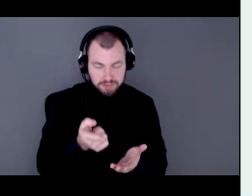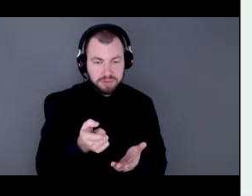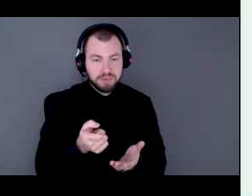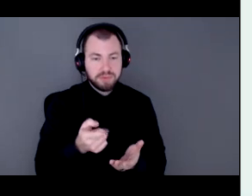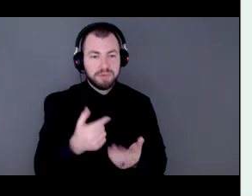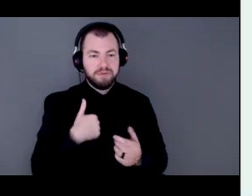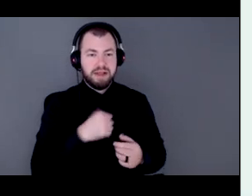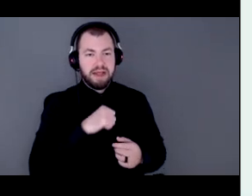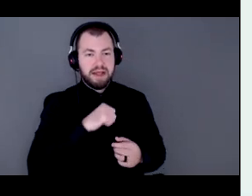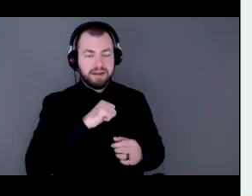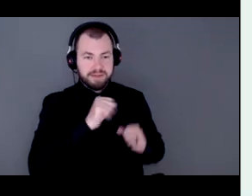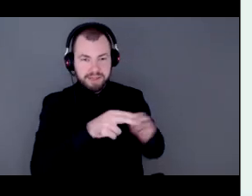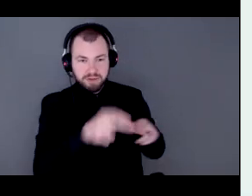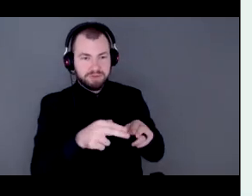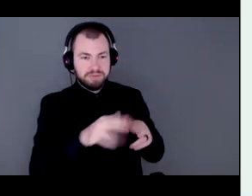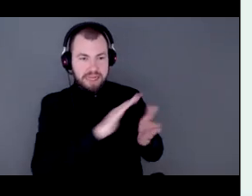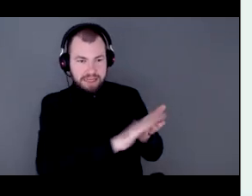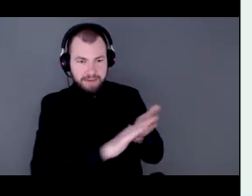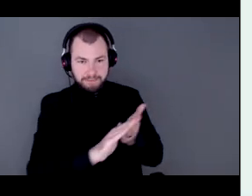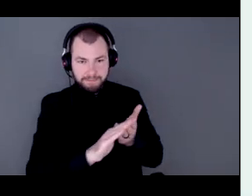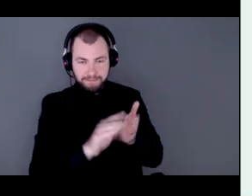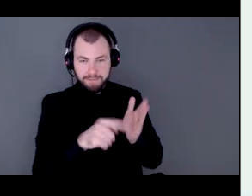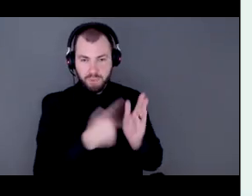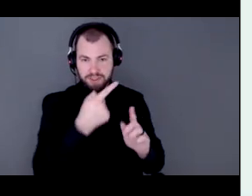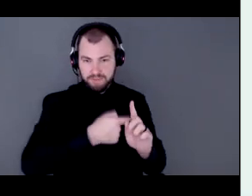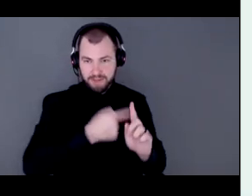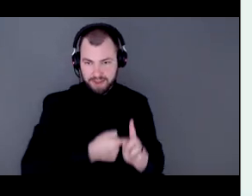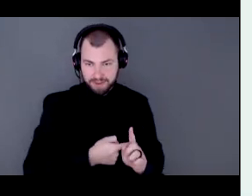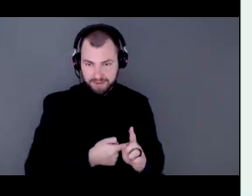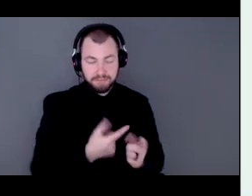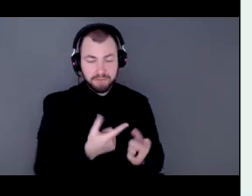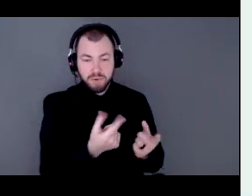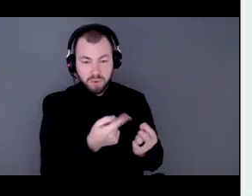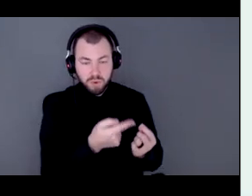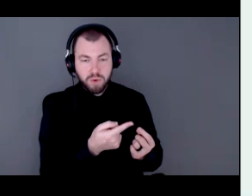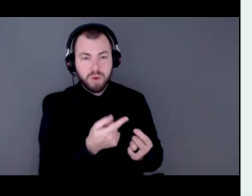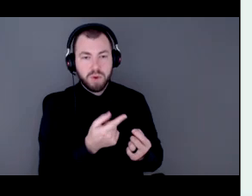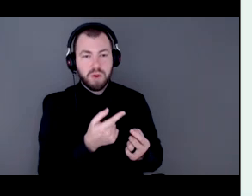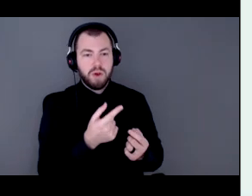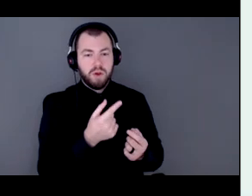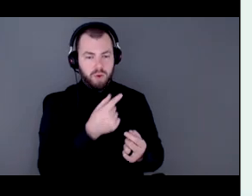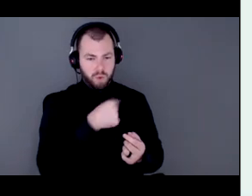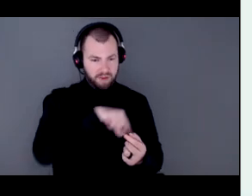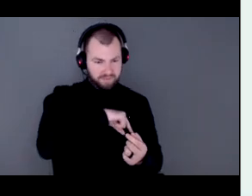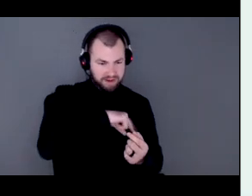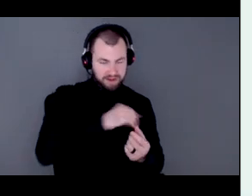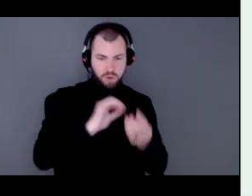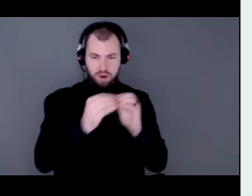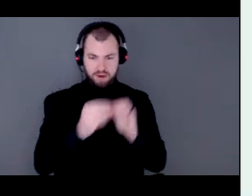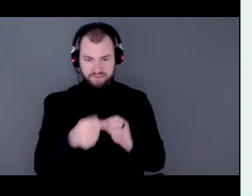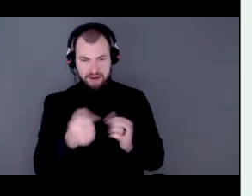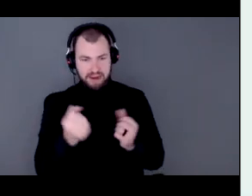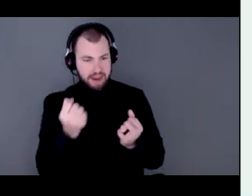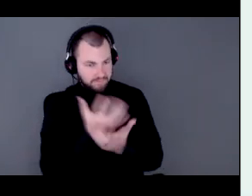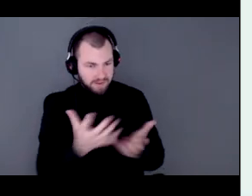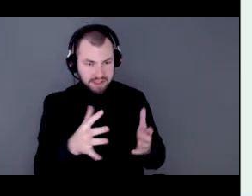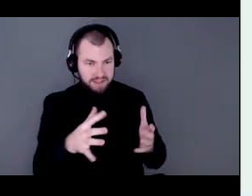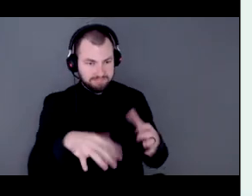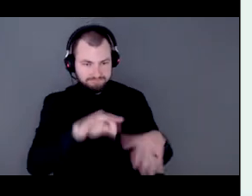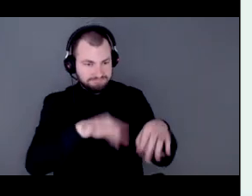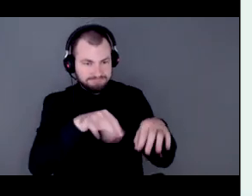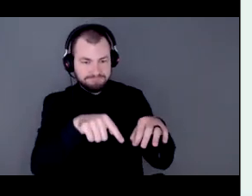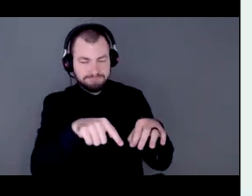month. And what they do is they qualify and quantify everything that they pick up. And so